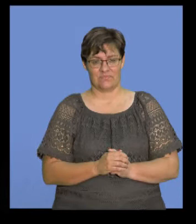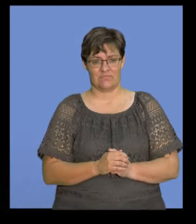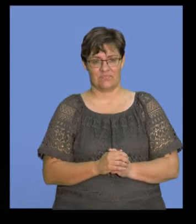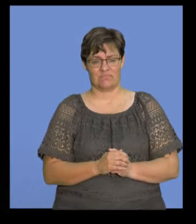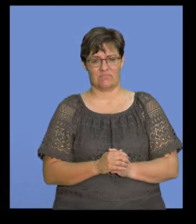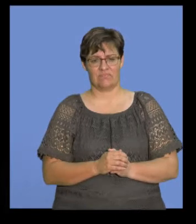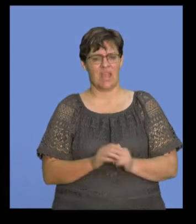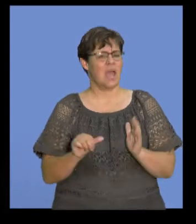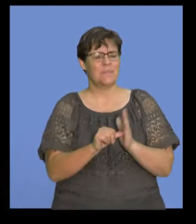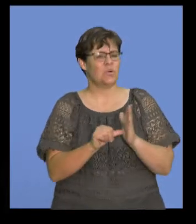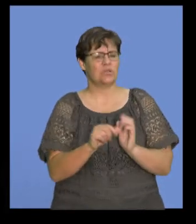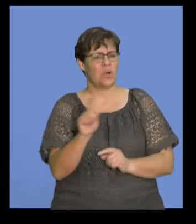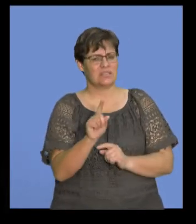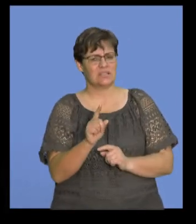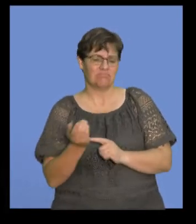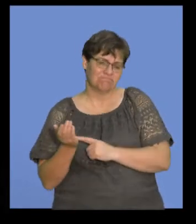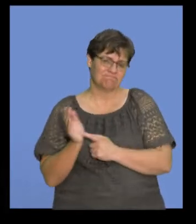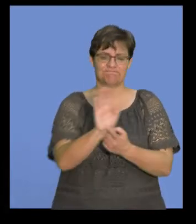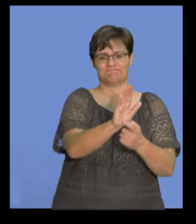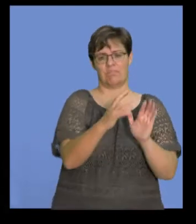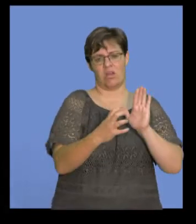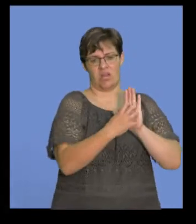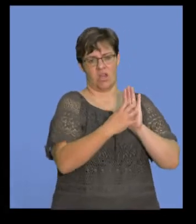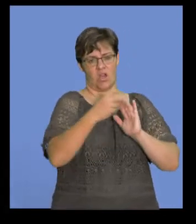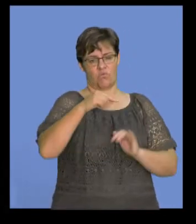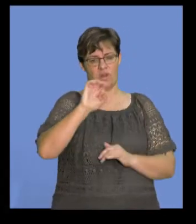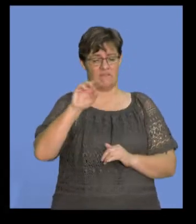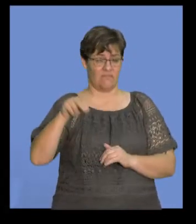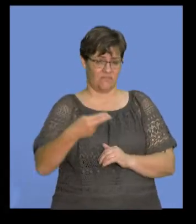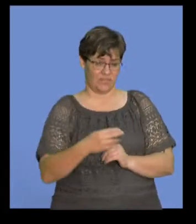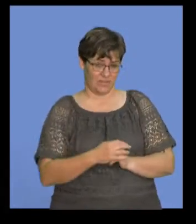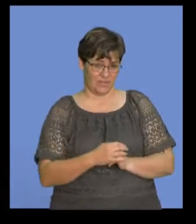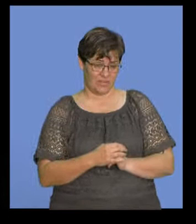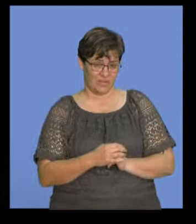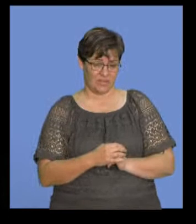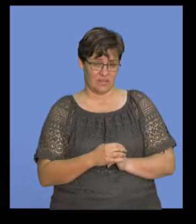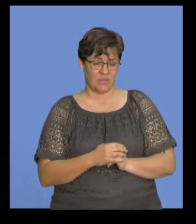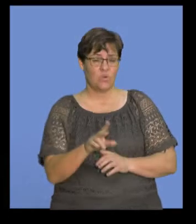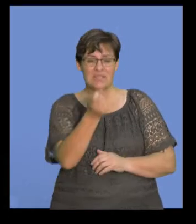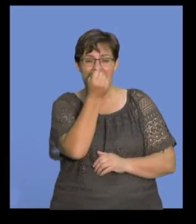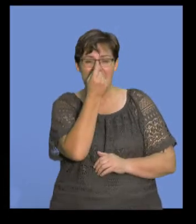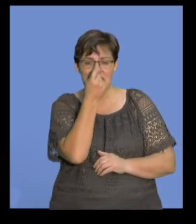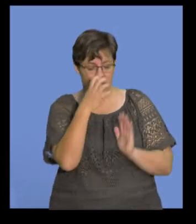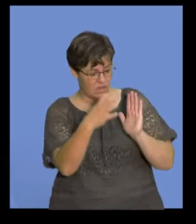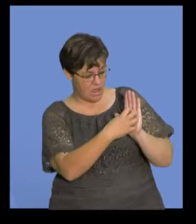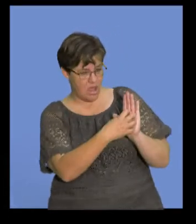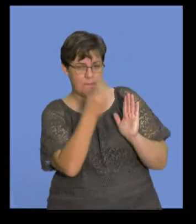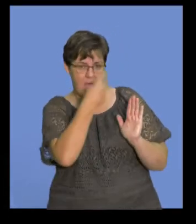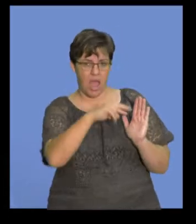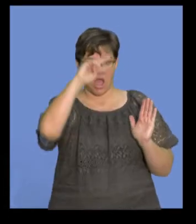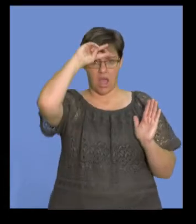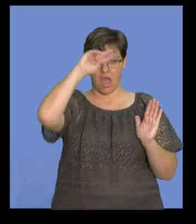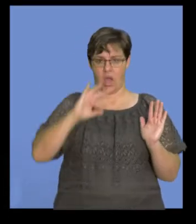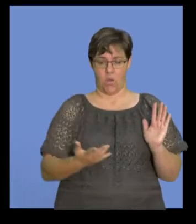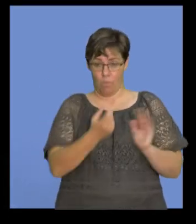So it's very important that data is presented in graphs. However, it's fundamentally important that we understand how to interpret